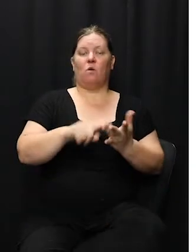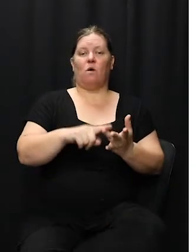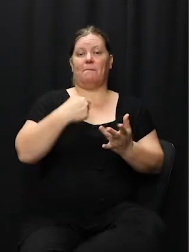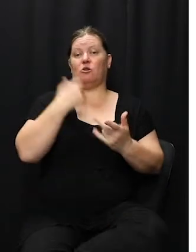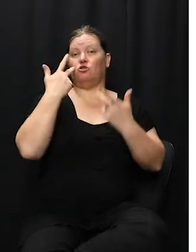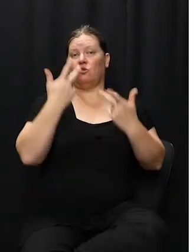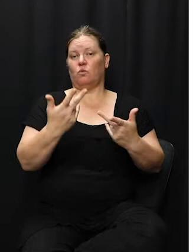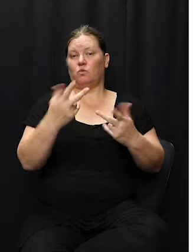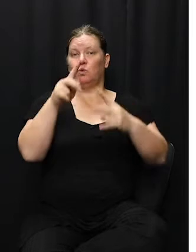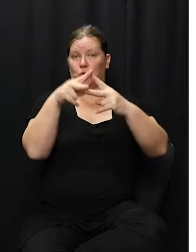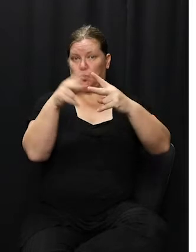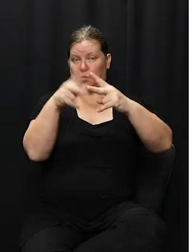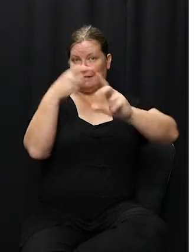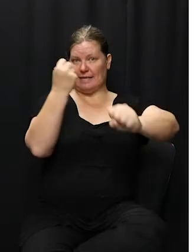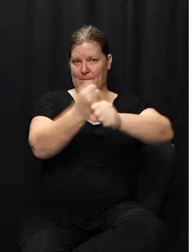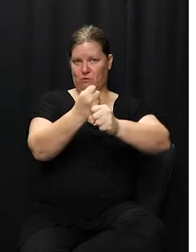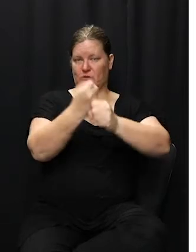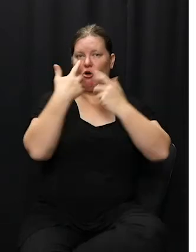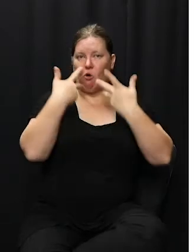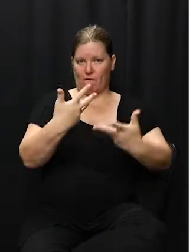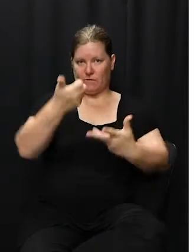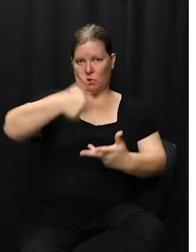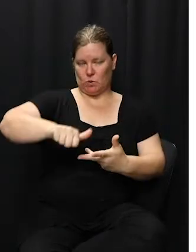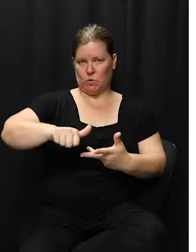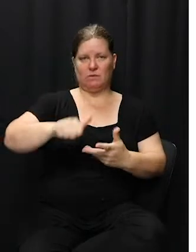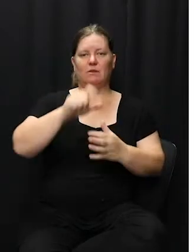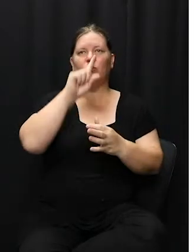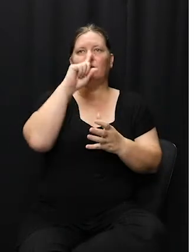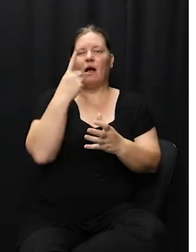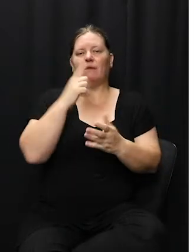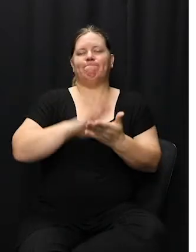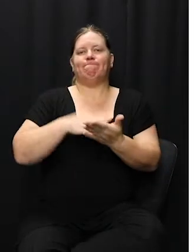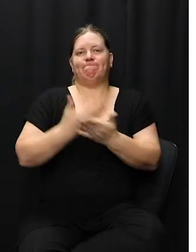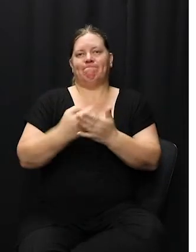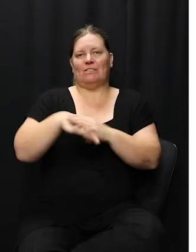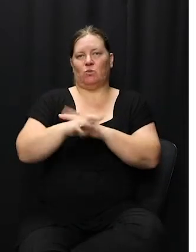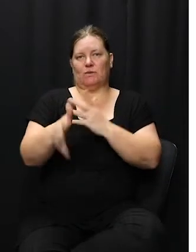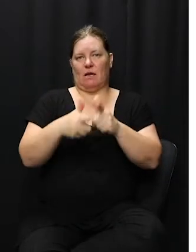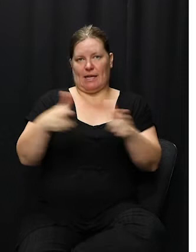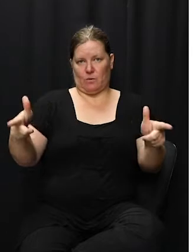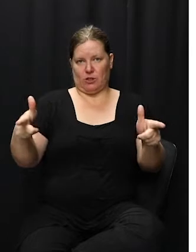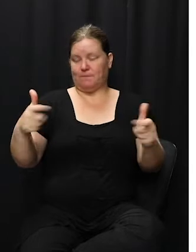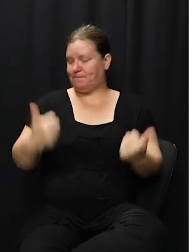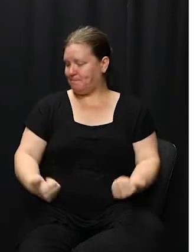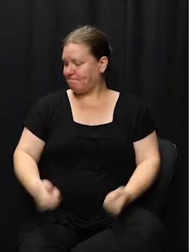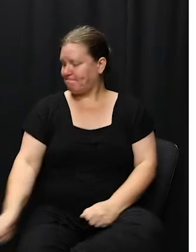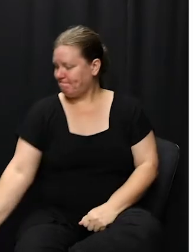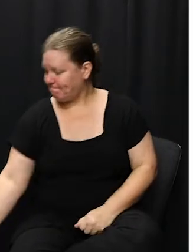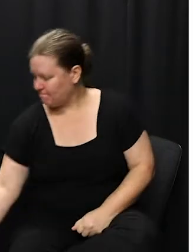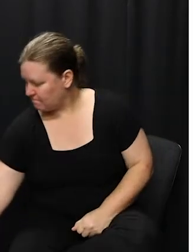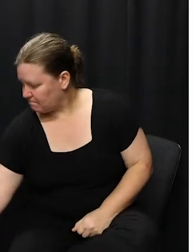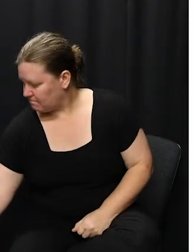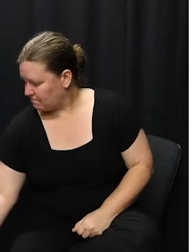so I'm going to show you two examples that people often use when they're trying to assess signing children, and it just